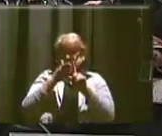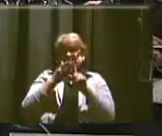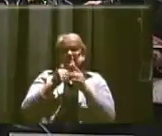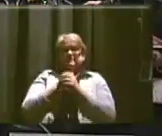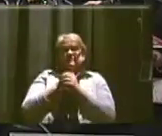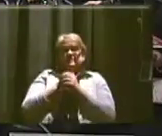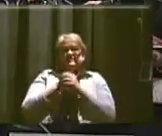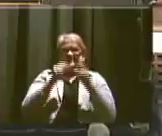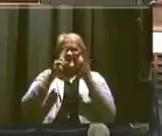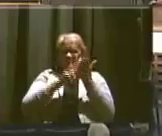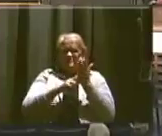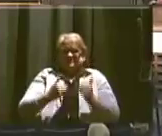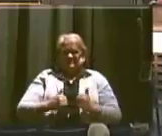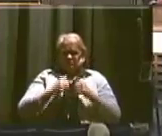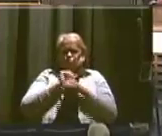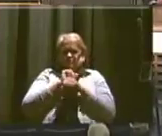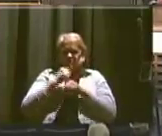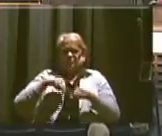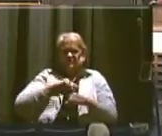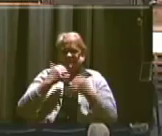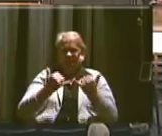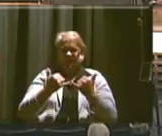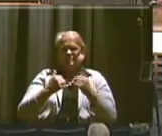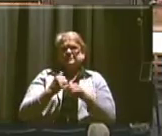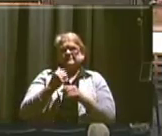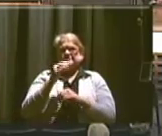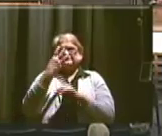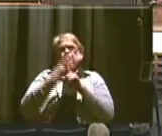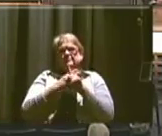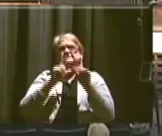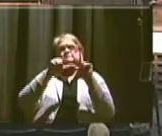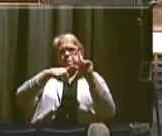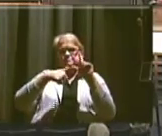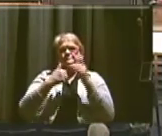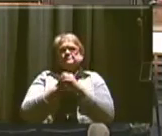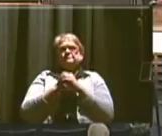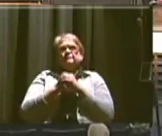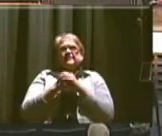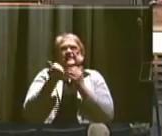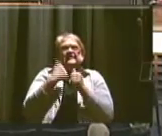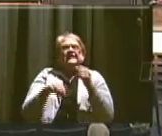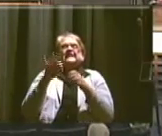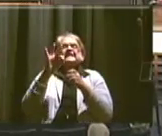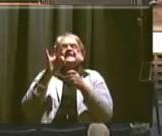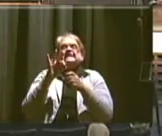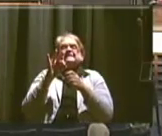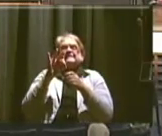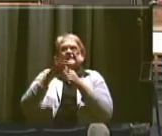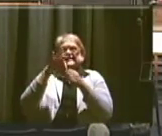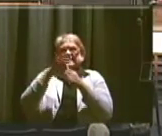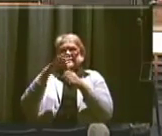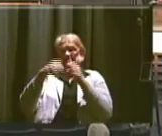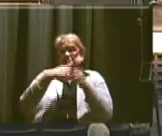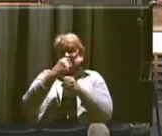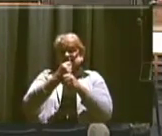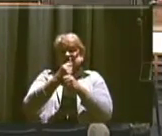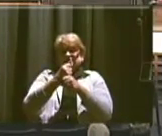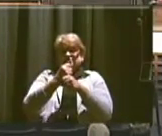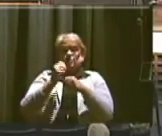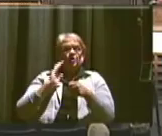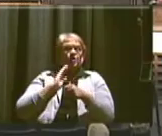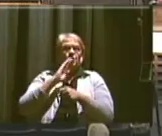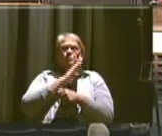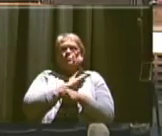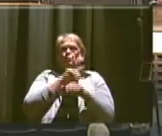rule, I believe it's Kentucky state law, that says in any election year, a board